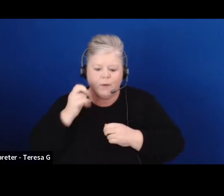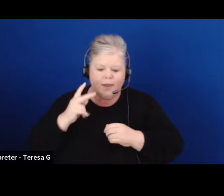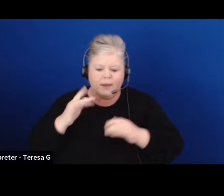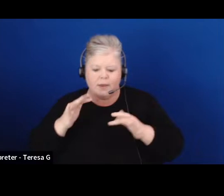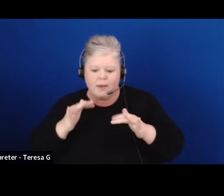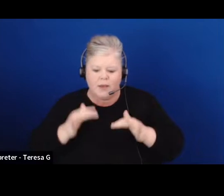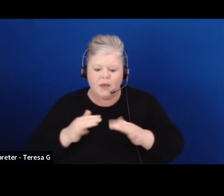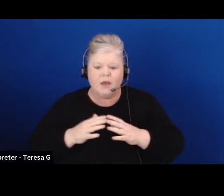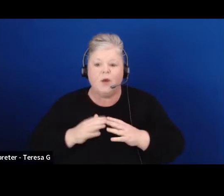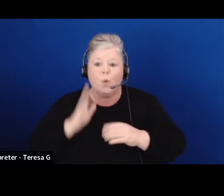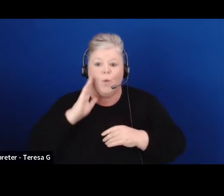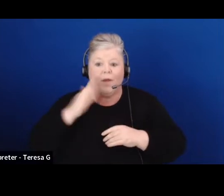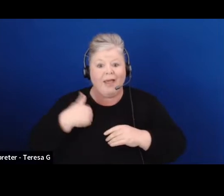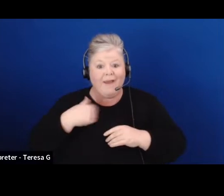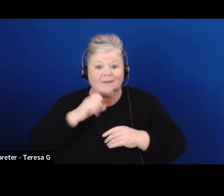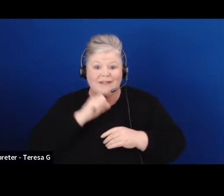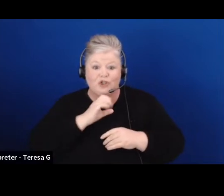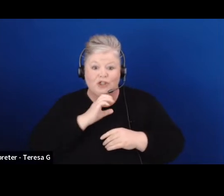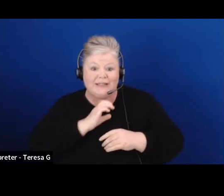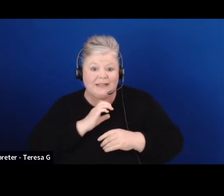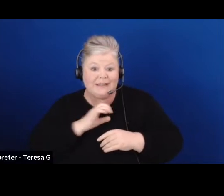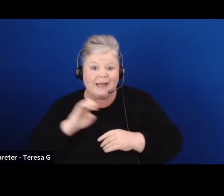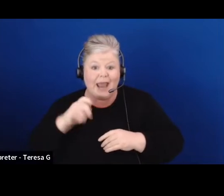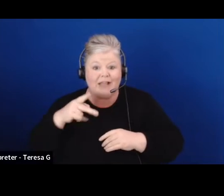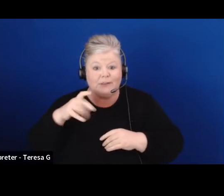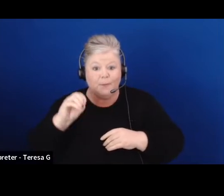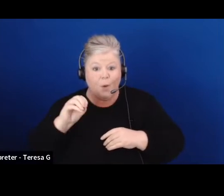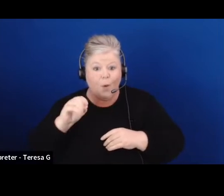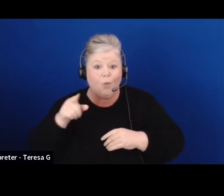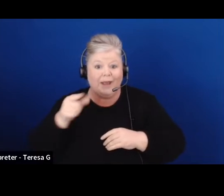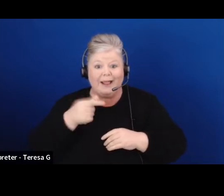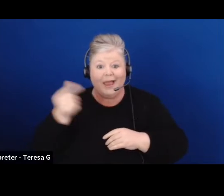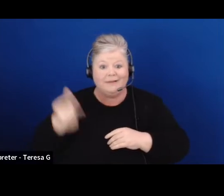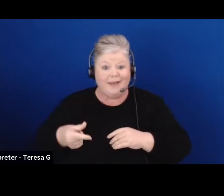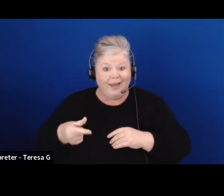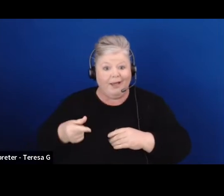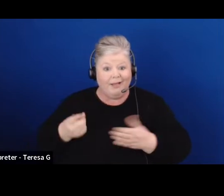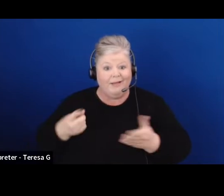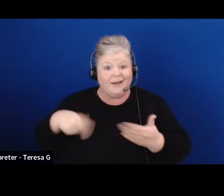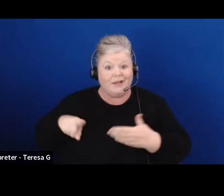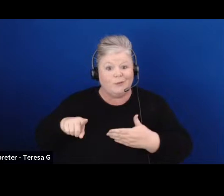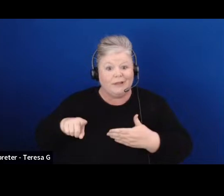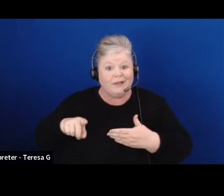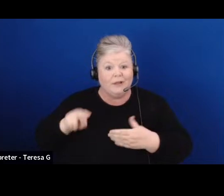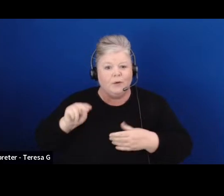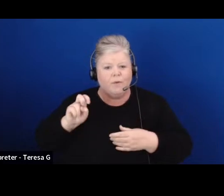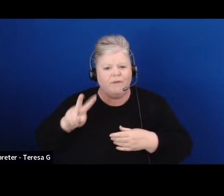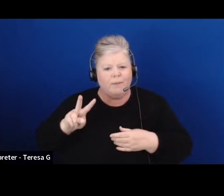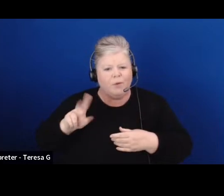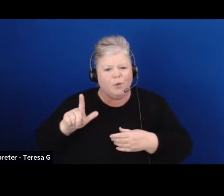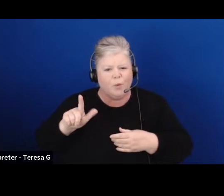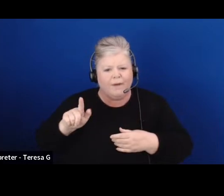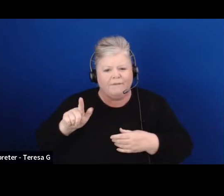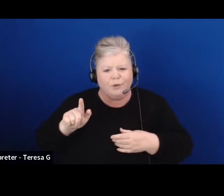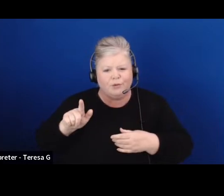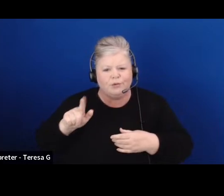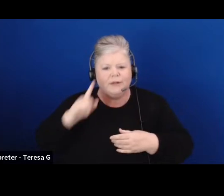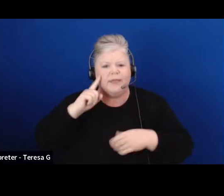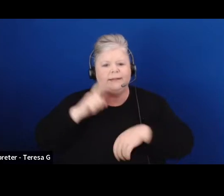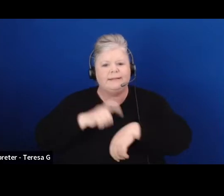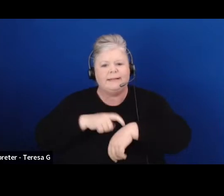Let's see, there's going to be a senior expo next week in Glendale, November 21st from 10 to 1.